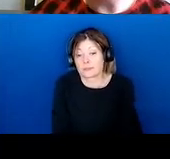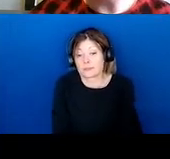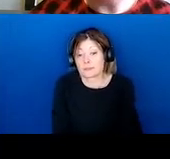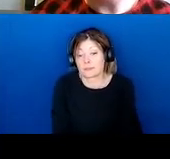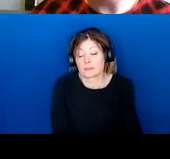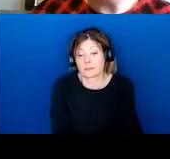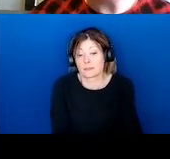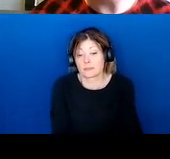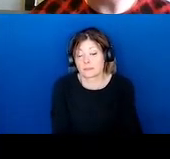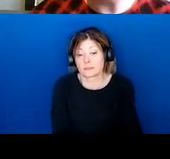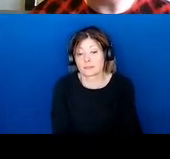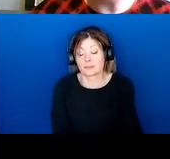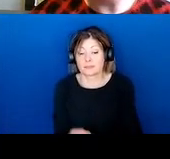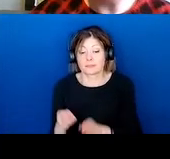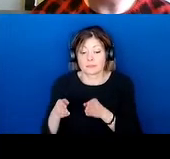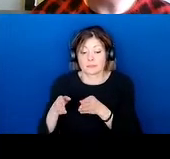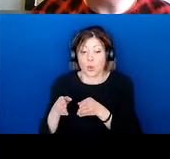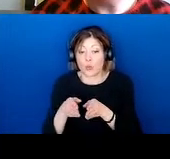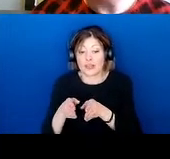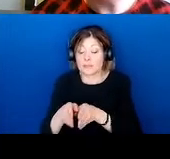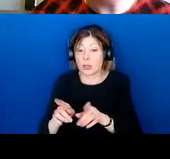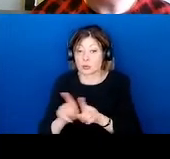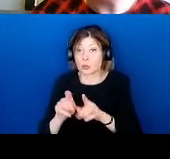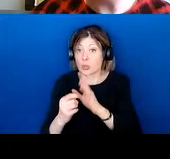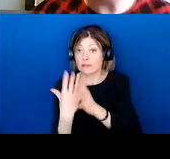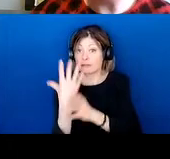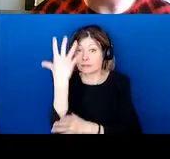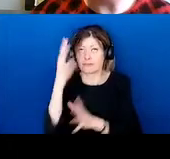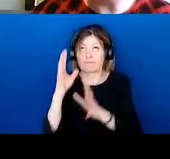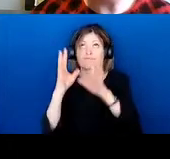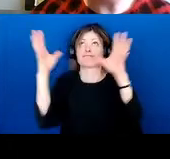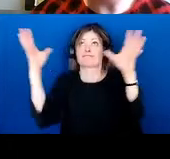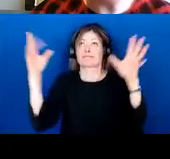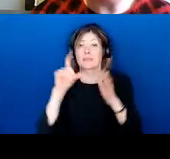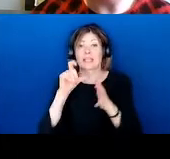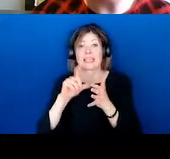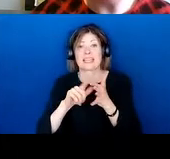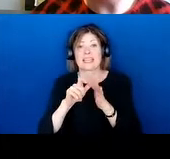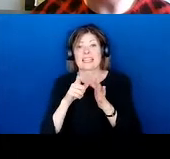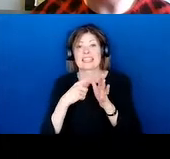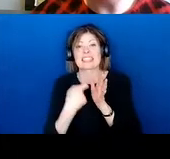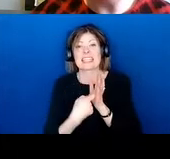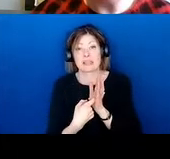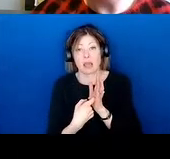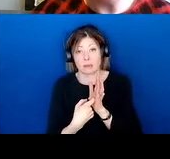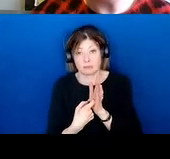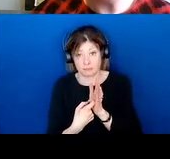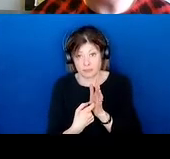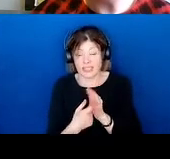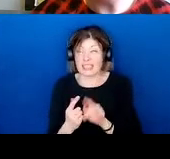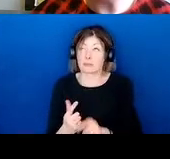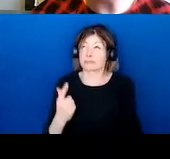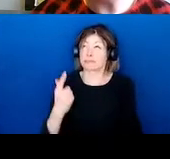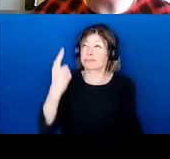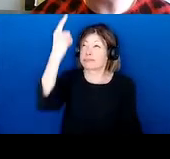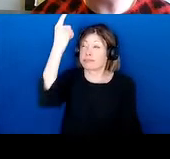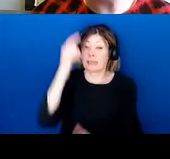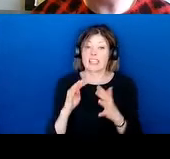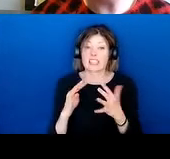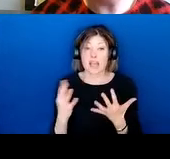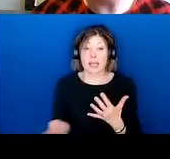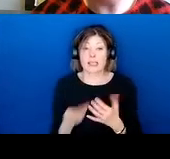Also along this path lies the Great Cedar. Standing taller than 9 double-decker buses, this tree dates